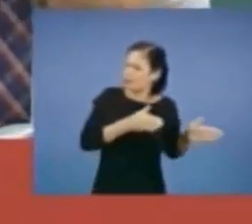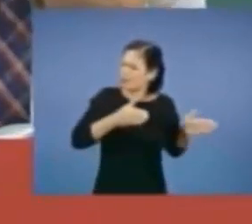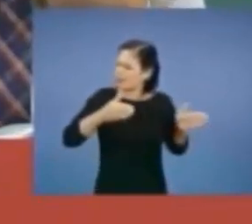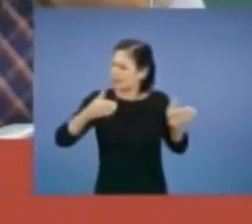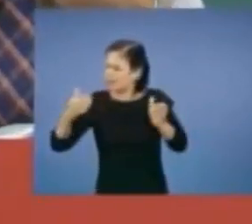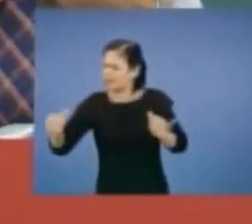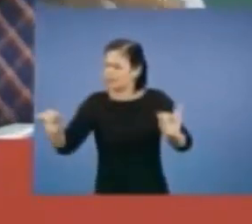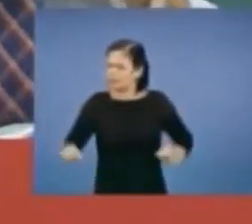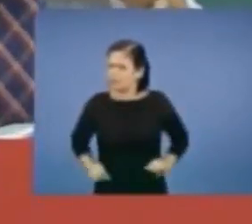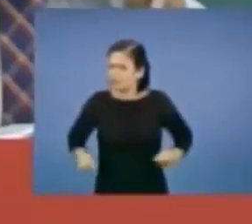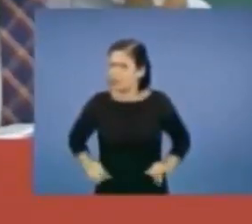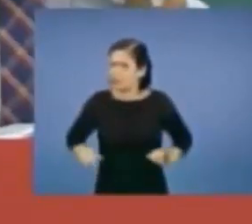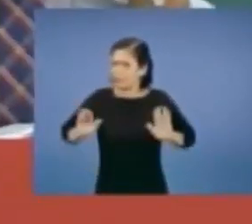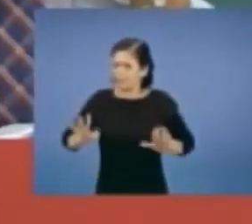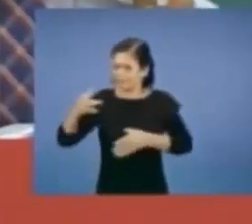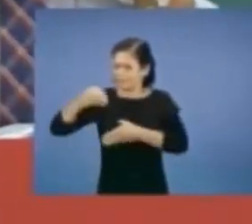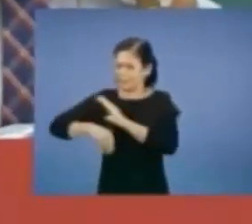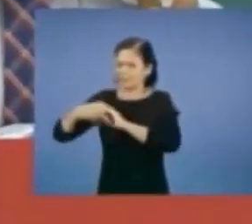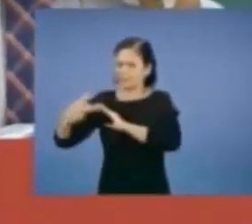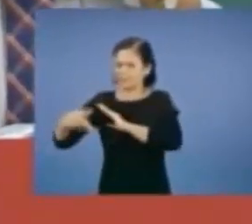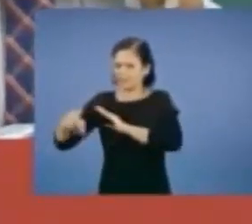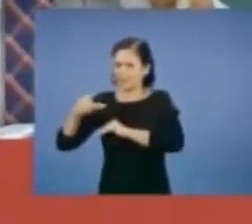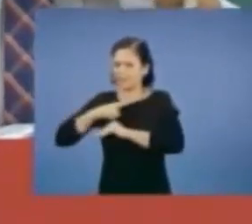that suffers, but that